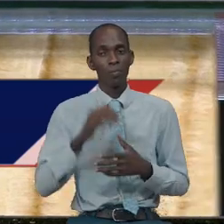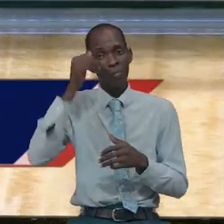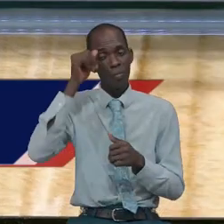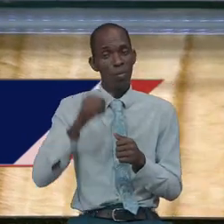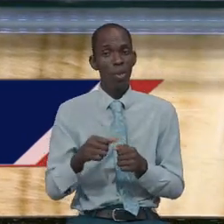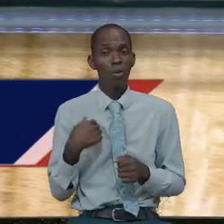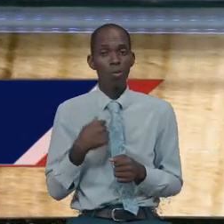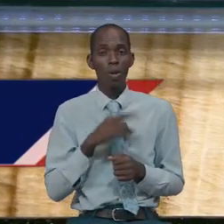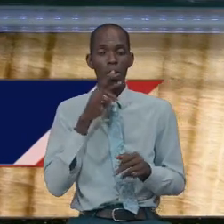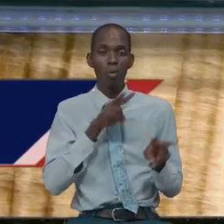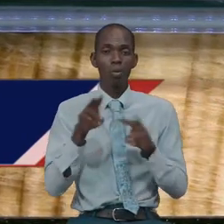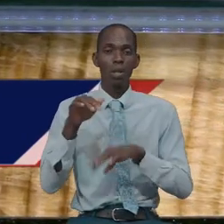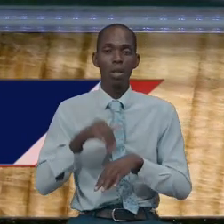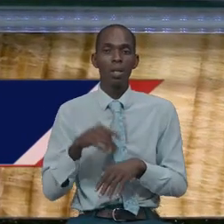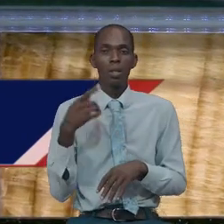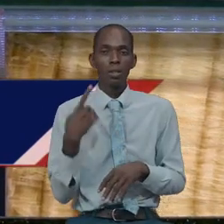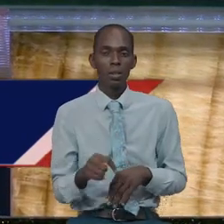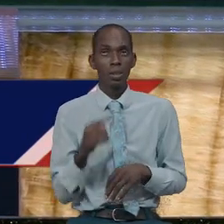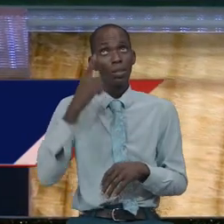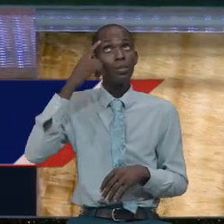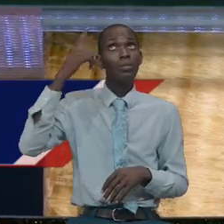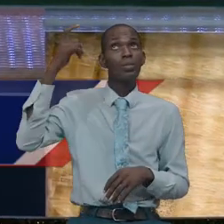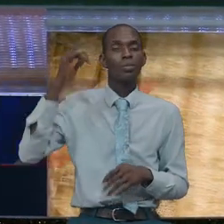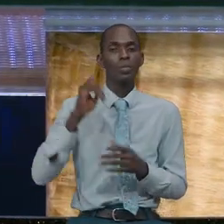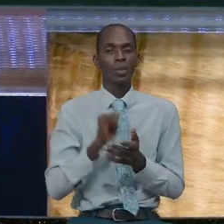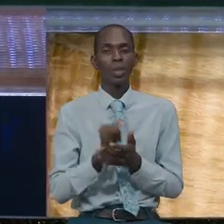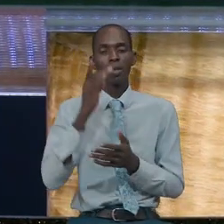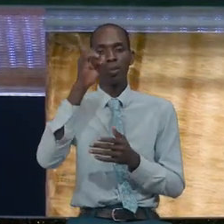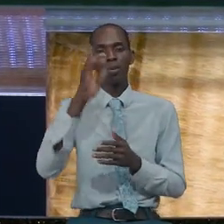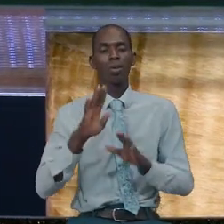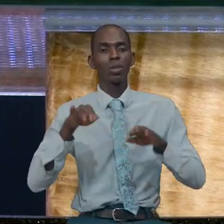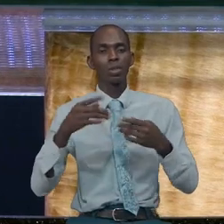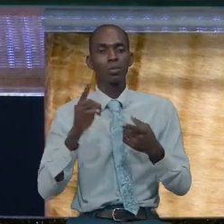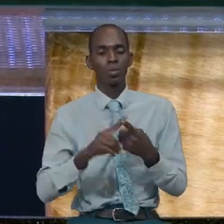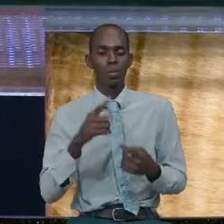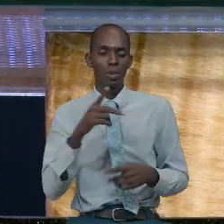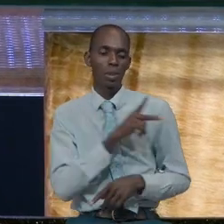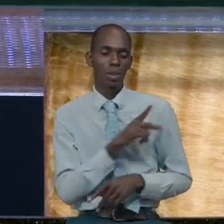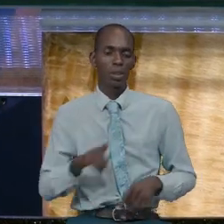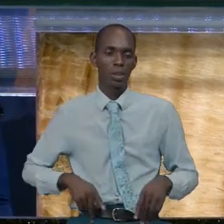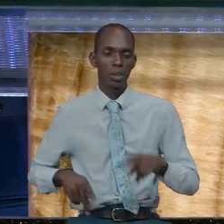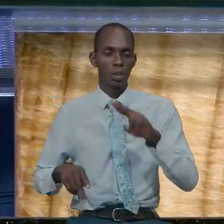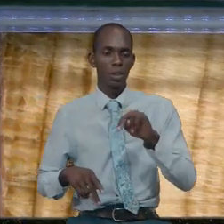we're looking at the dream that God gave to Nebuchadnezzar. It was